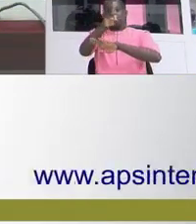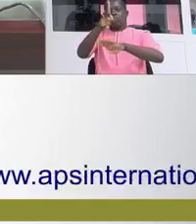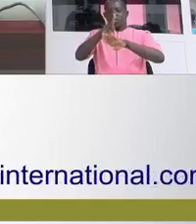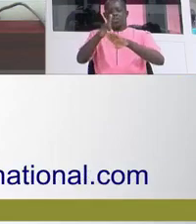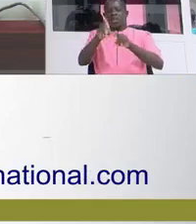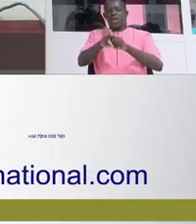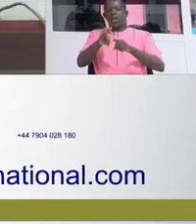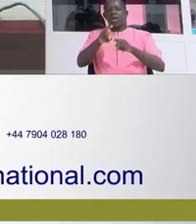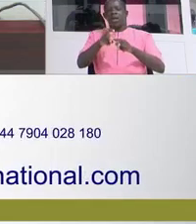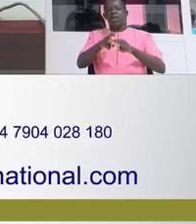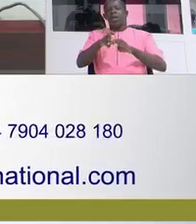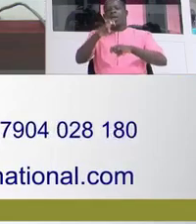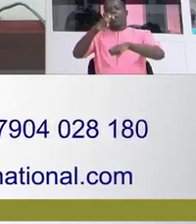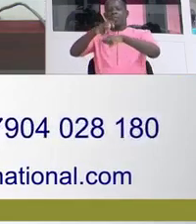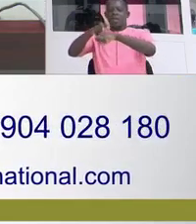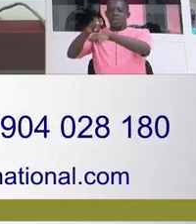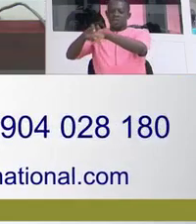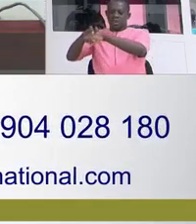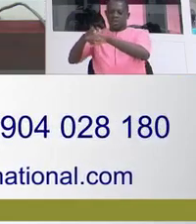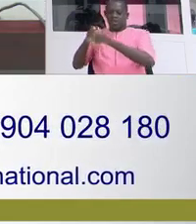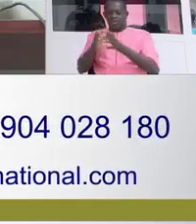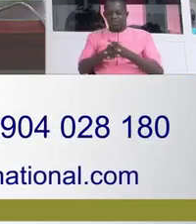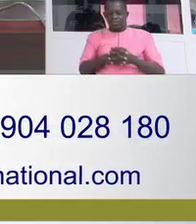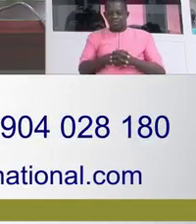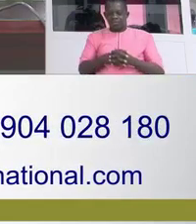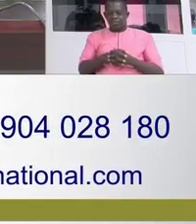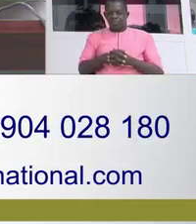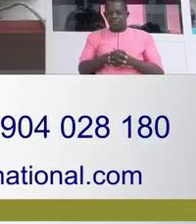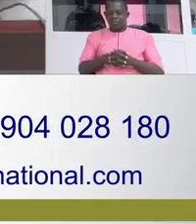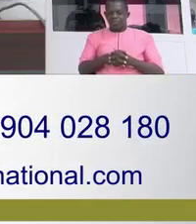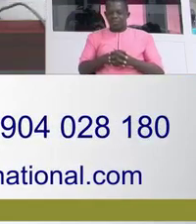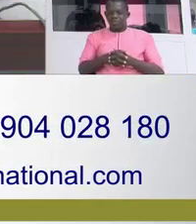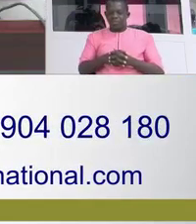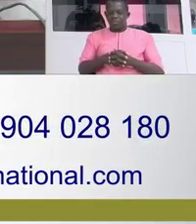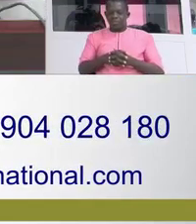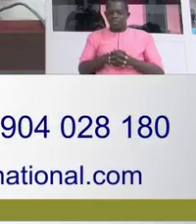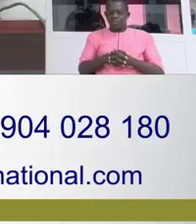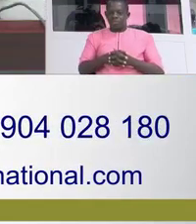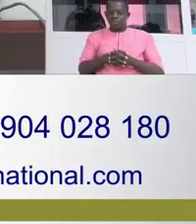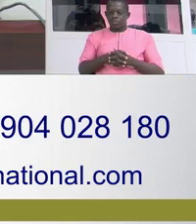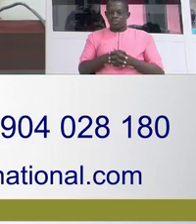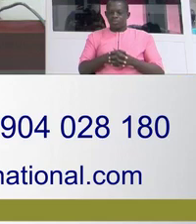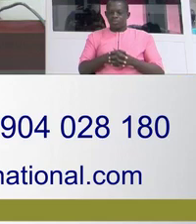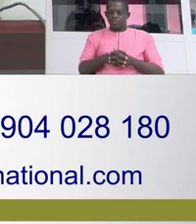hospital. A crane. Yeah, the crane. Yeah.